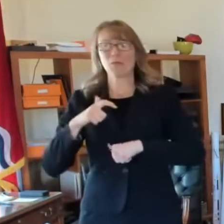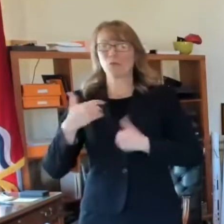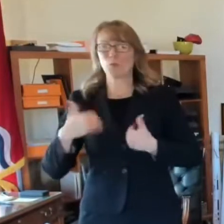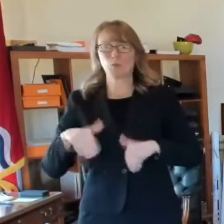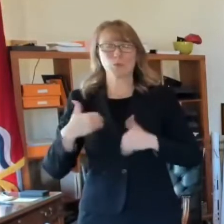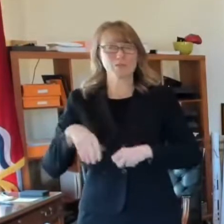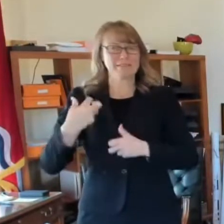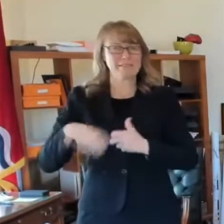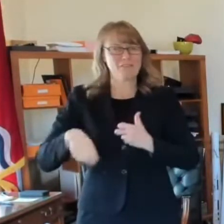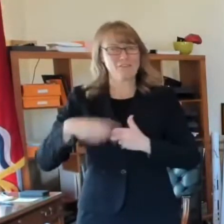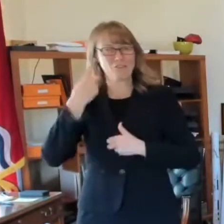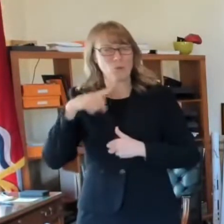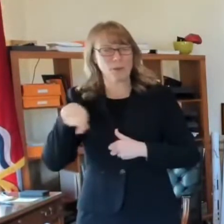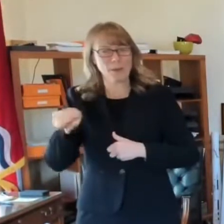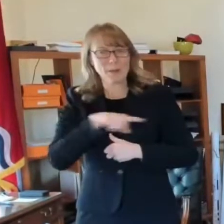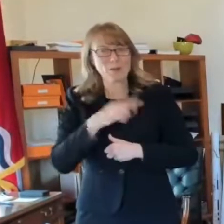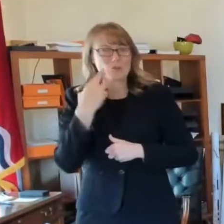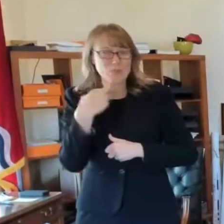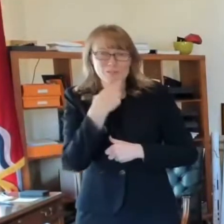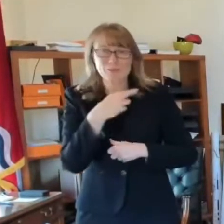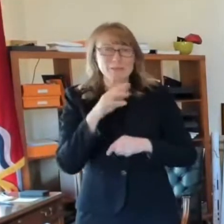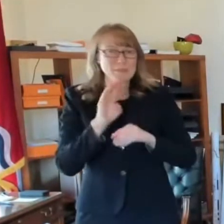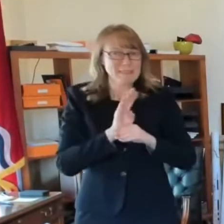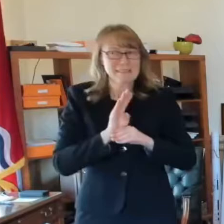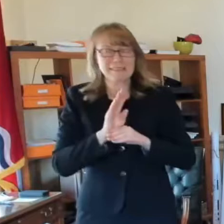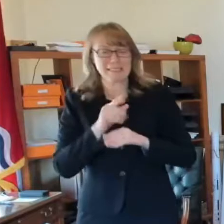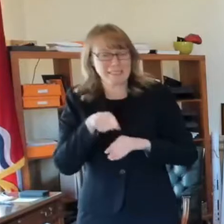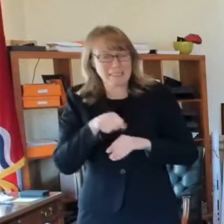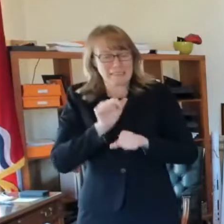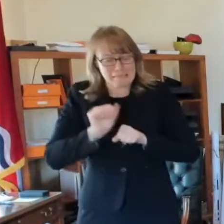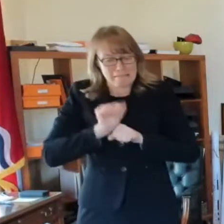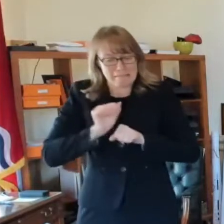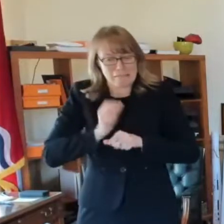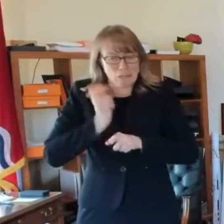stay open and to keep people employed.